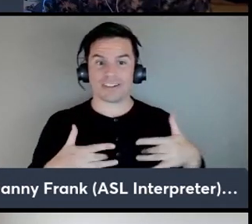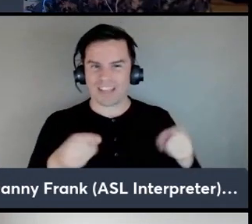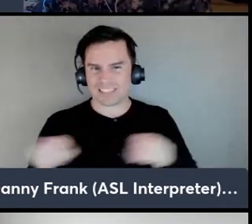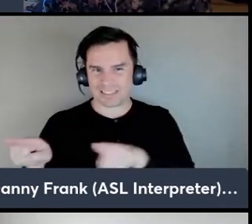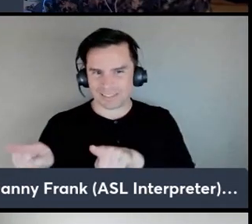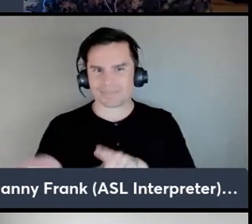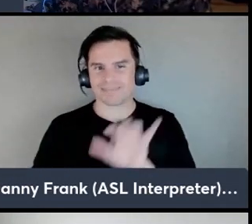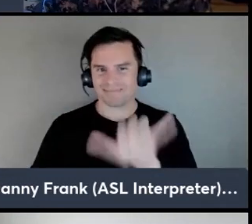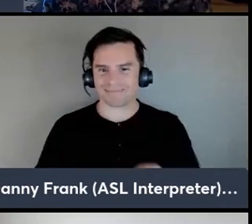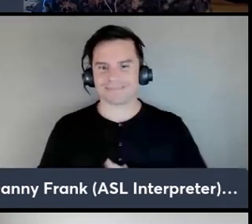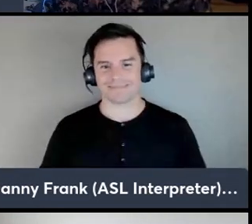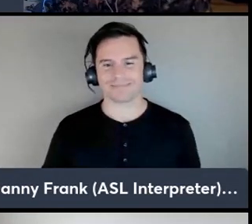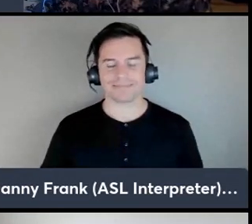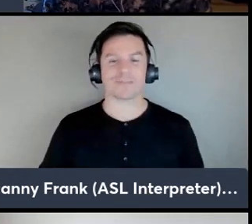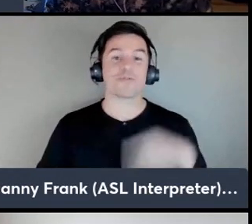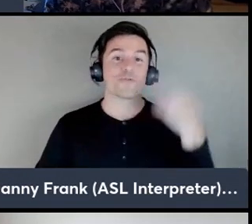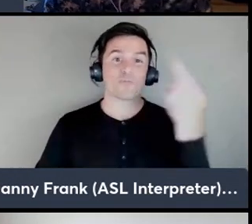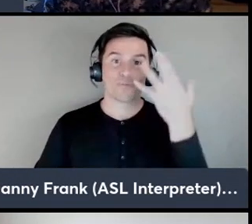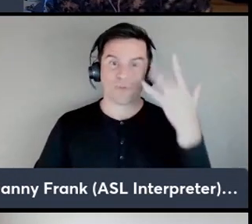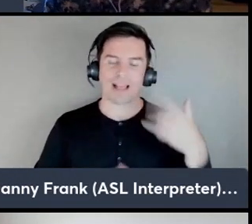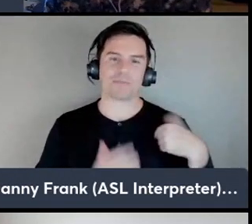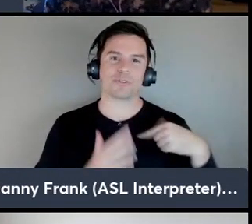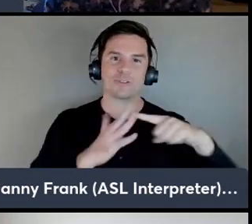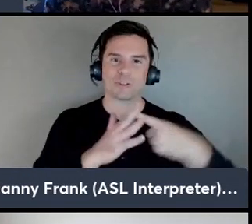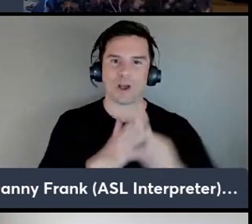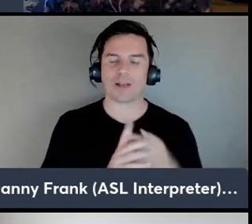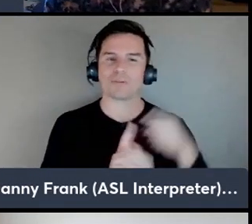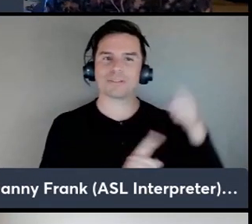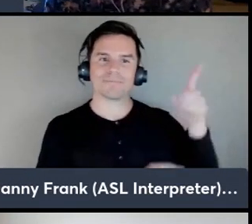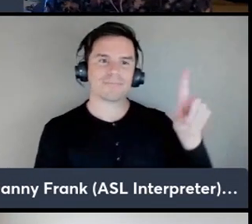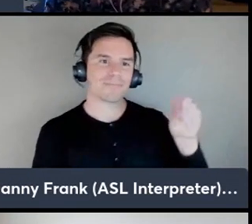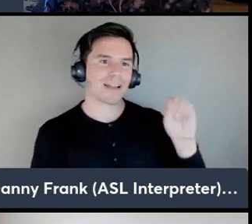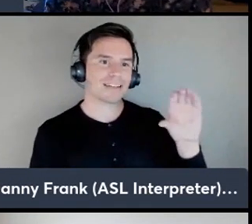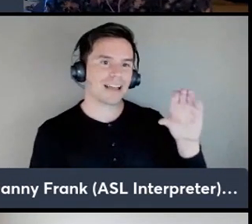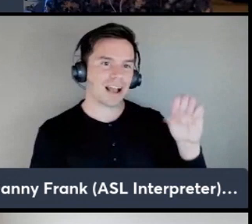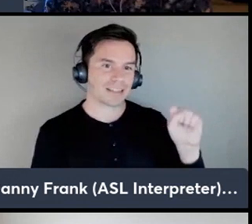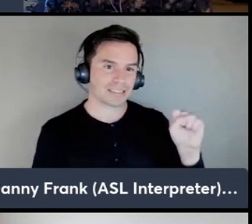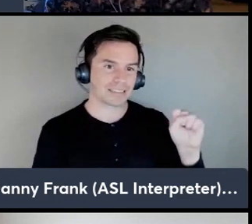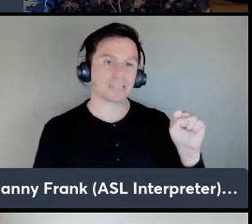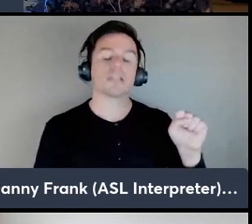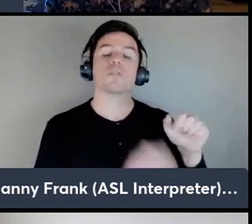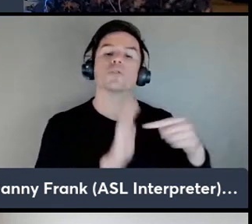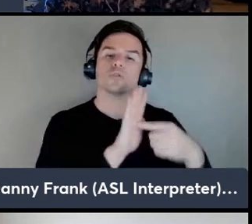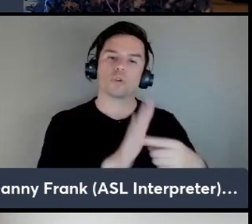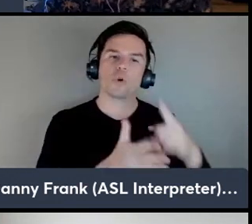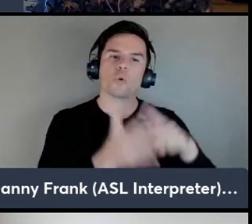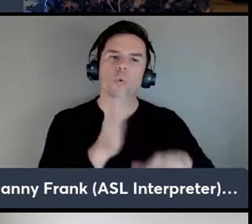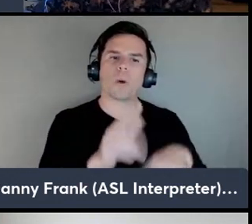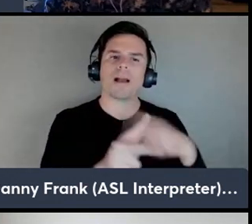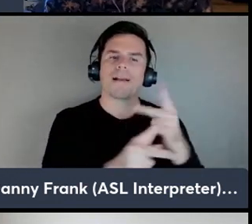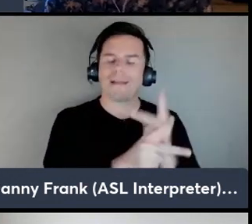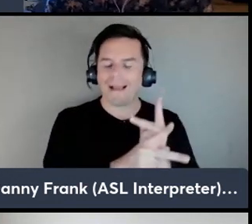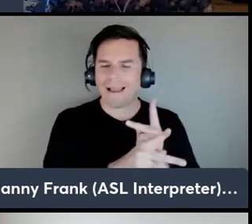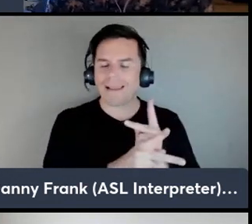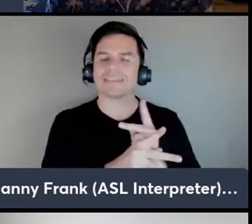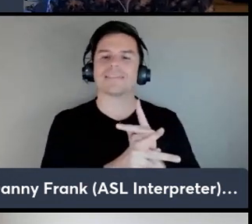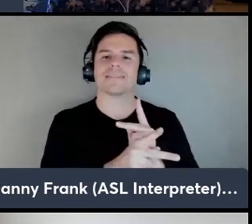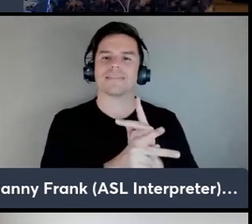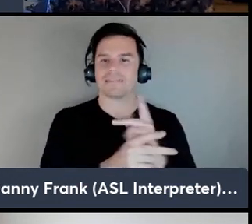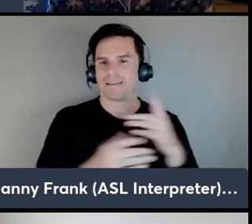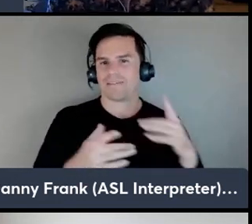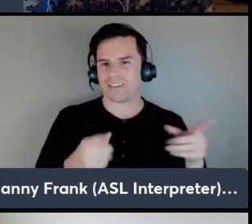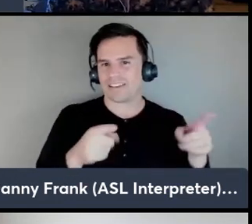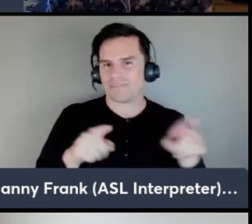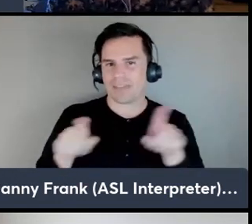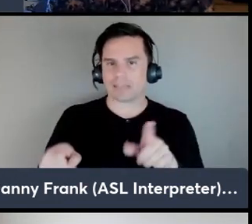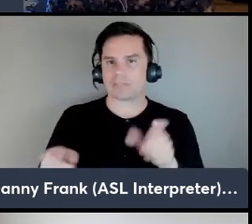And the reason why I want to start with my docs is just to show you what type of events we can monitor. So earlier, before, you saw that I inserted some